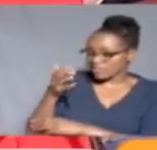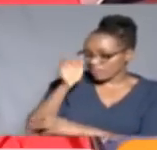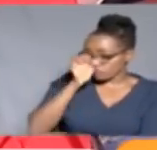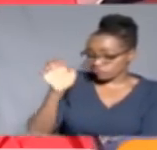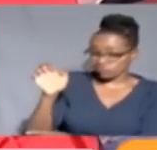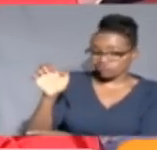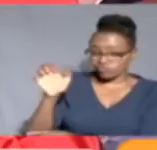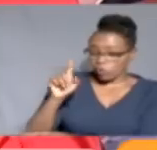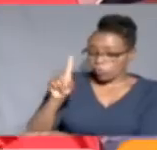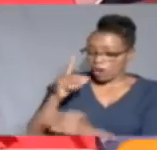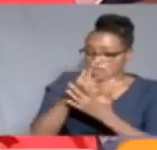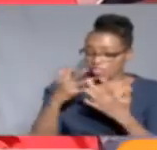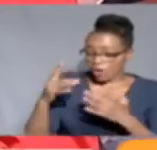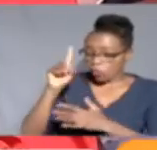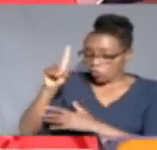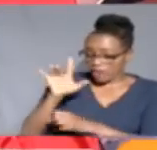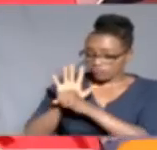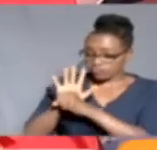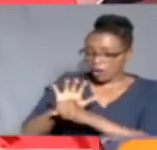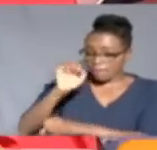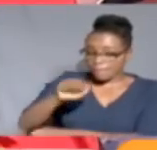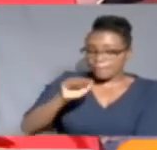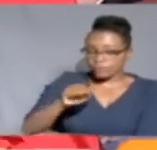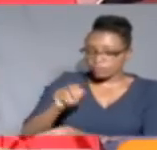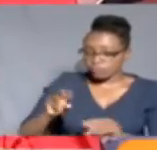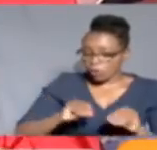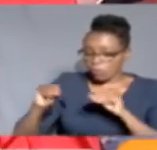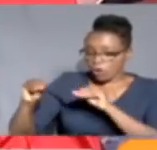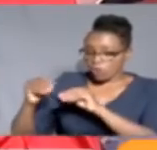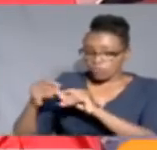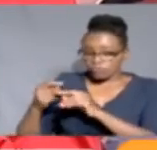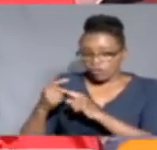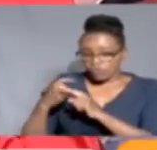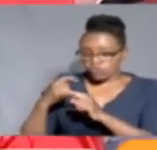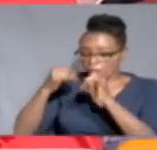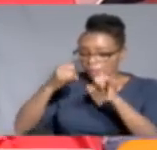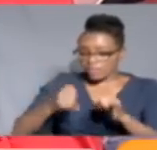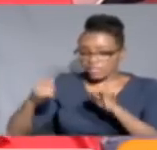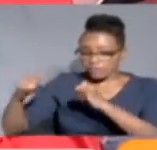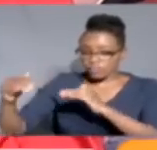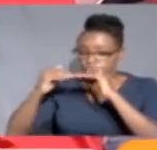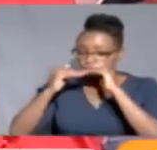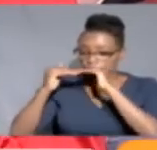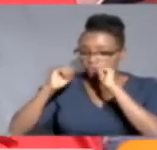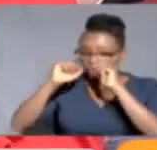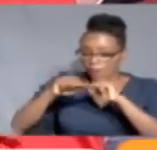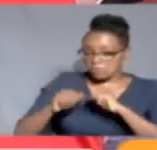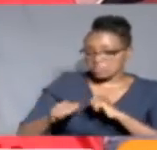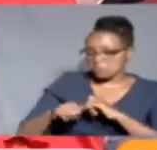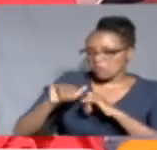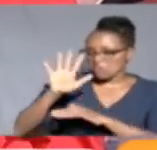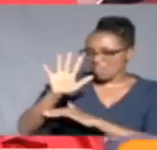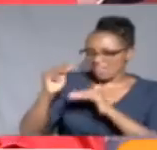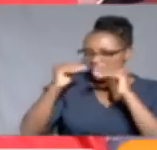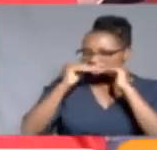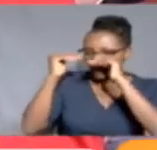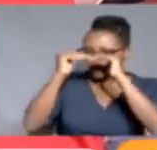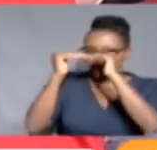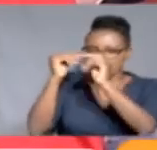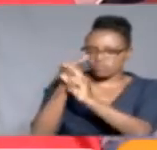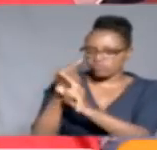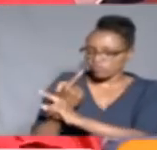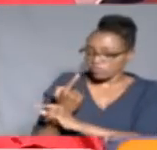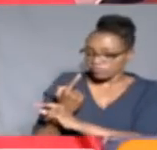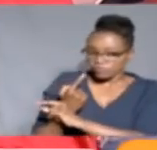And one of the things, the stigma can move from individual level. It can take five levels of